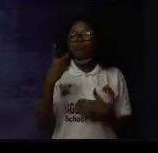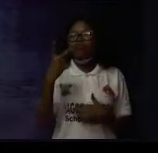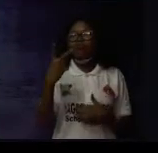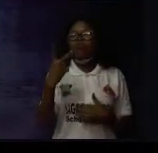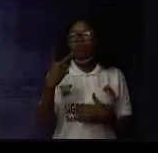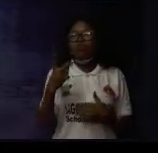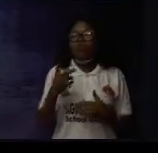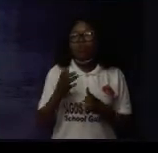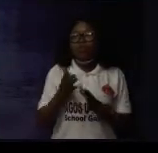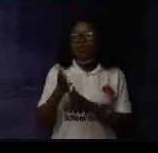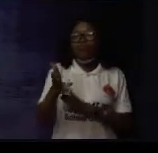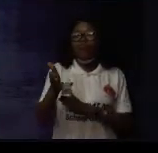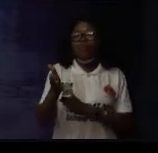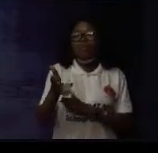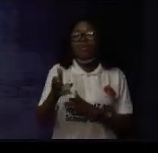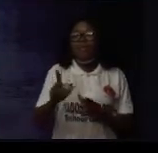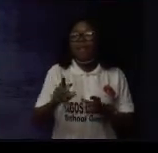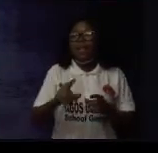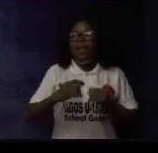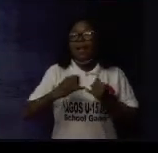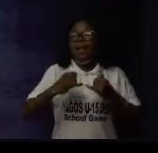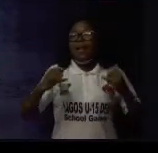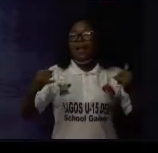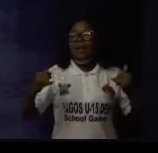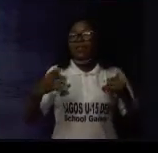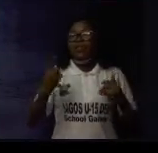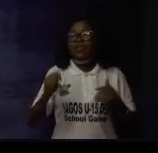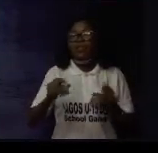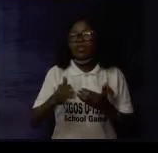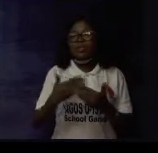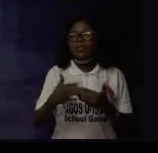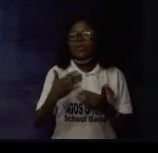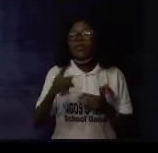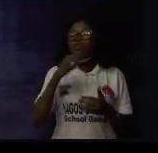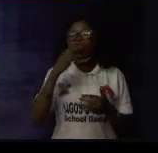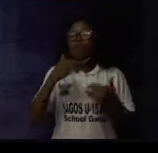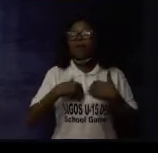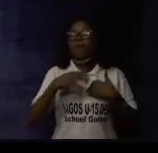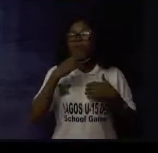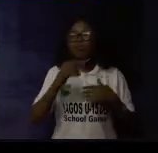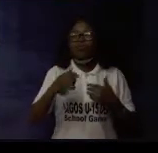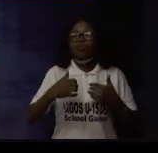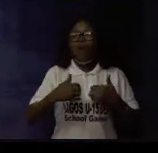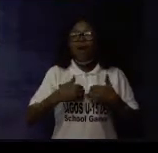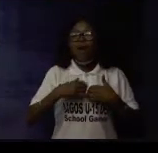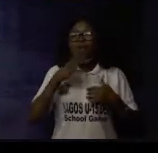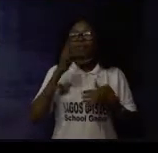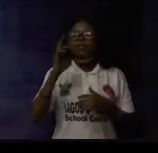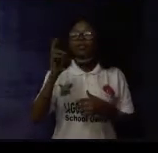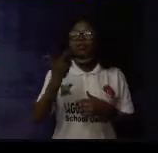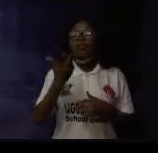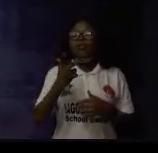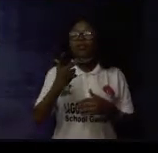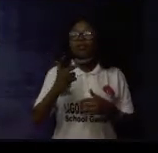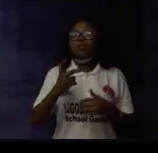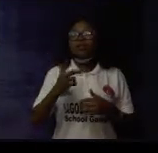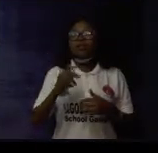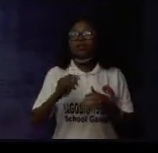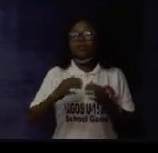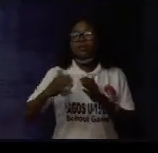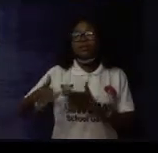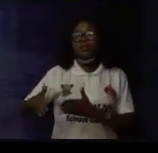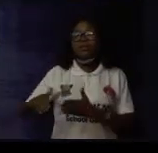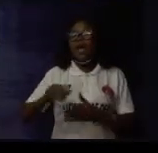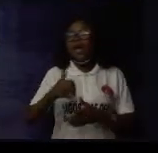have two straight lines and close it. It will not give you a plane shape. So the simplest you will get will be to add a third side and it will close up. So